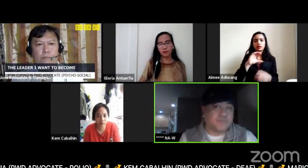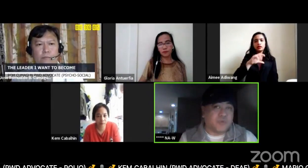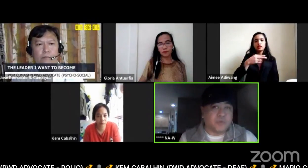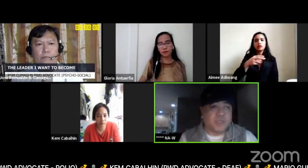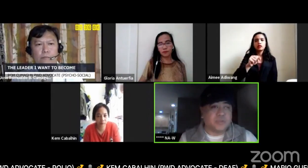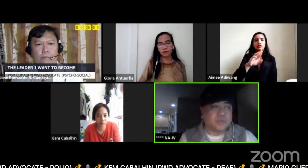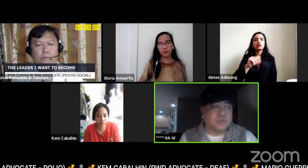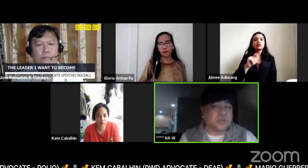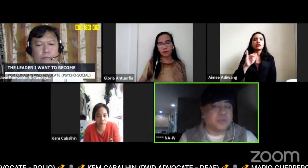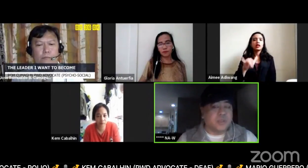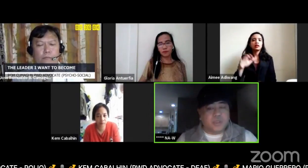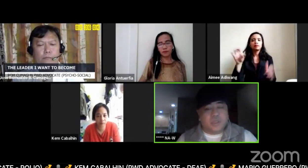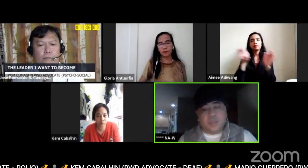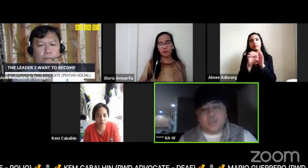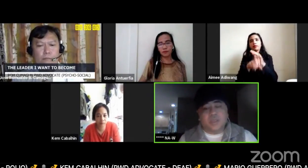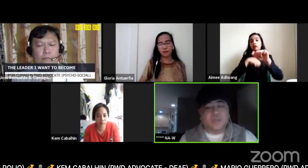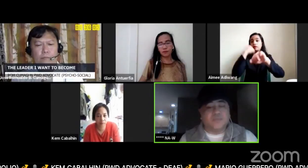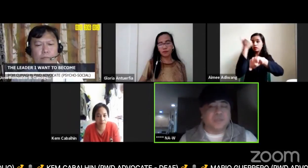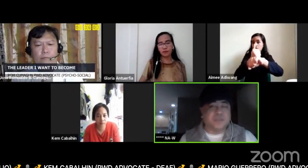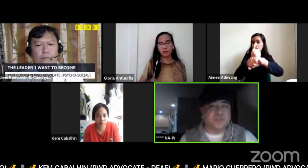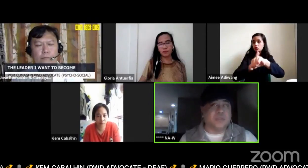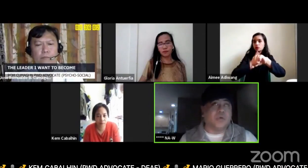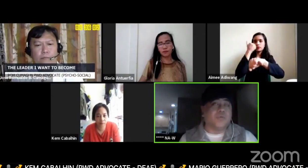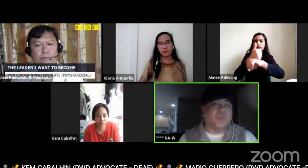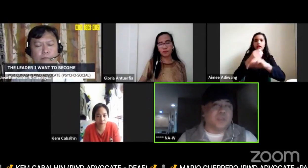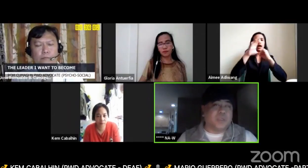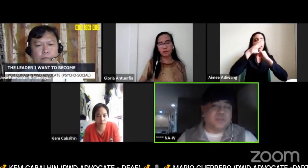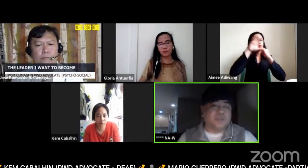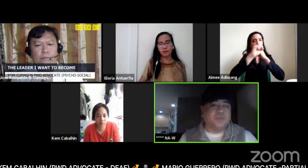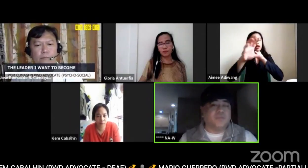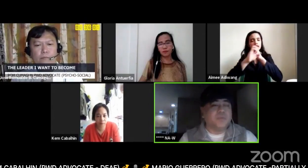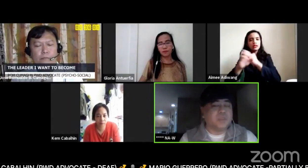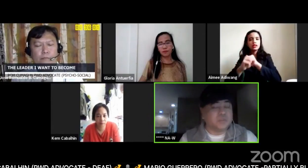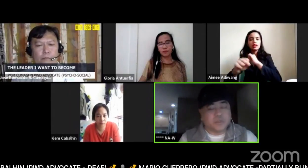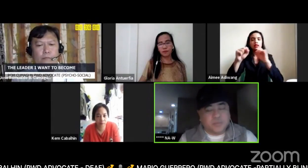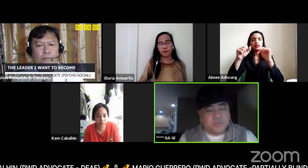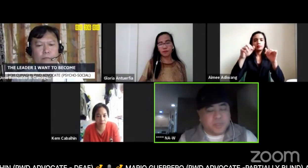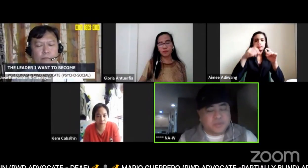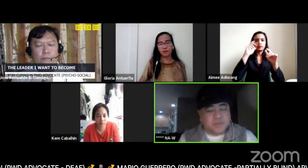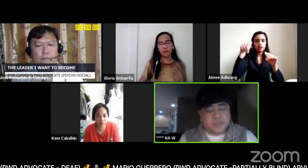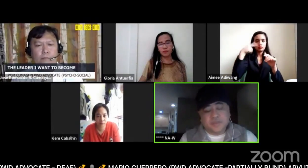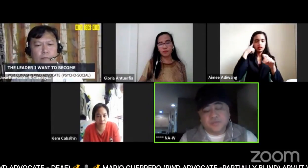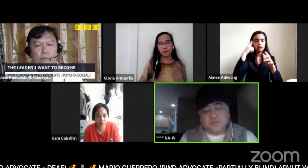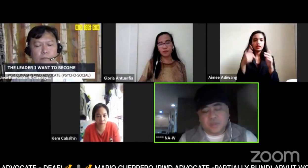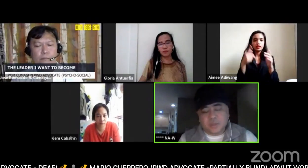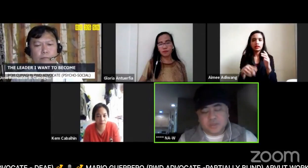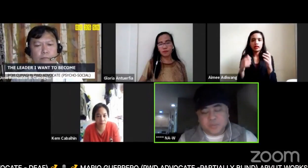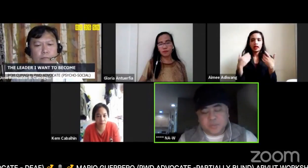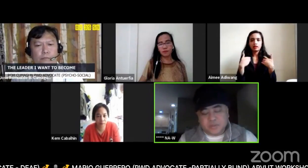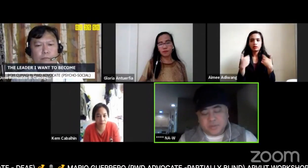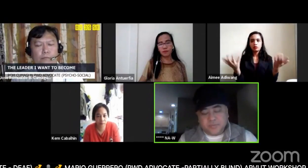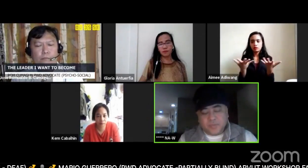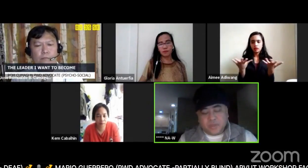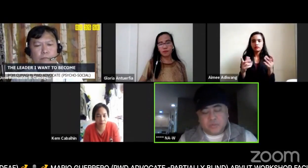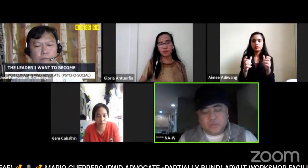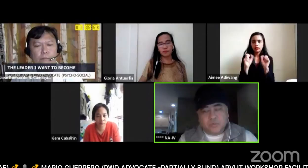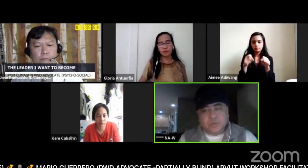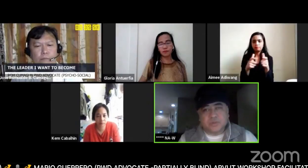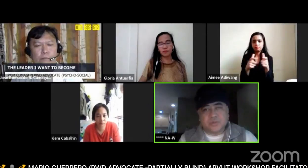organizations like foundations and advocacies and government agencies involved in it. So there are many strategies for